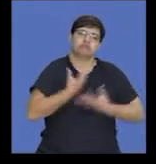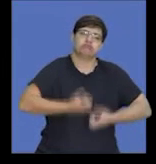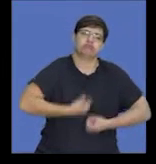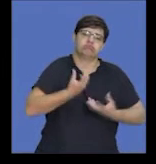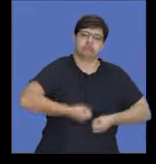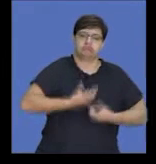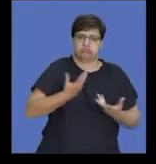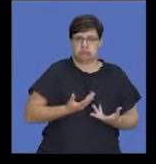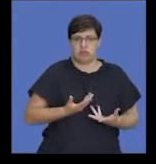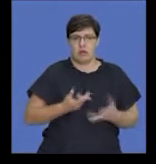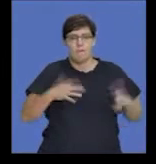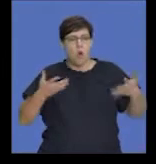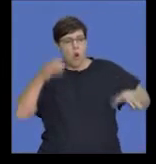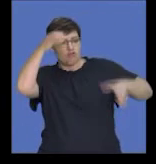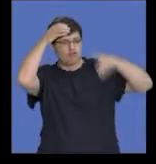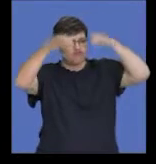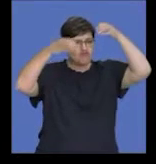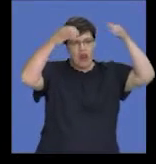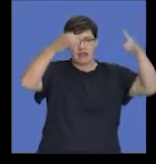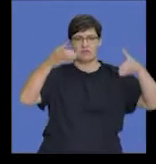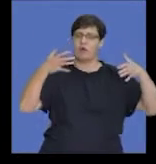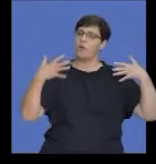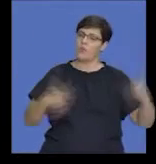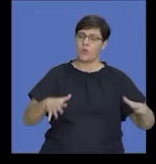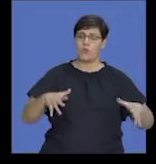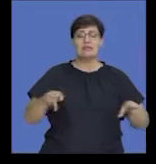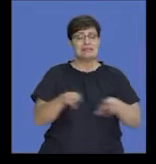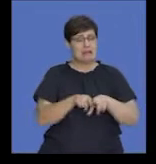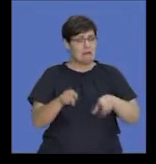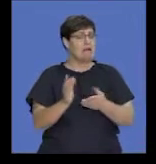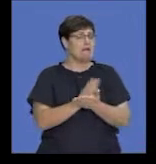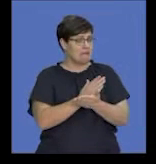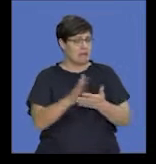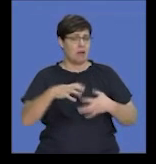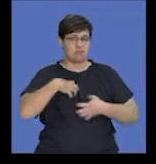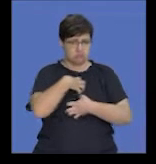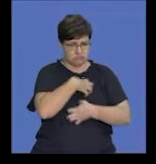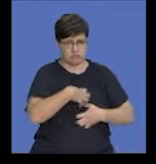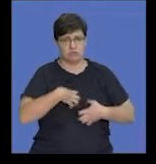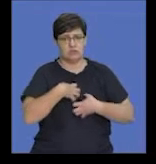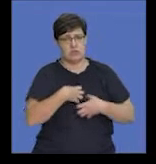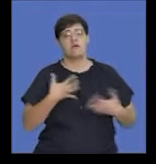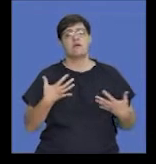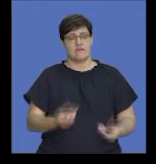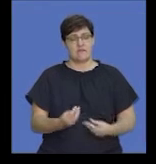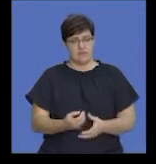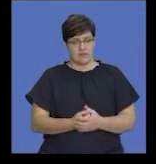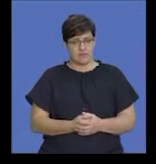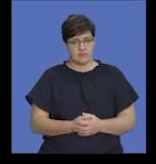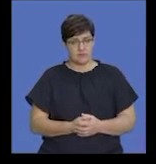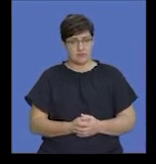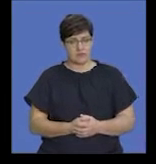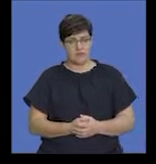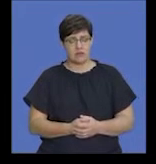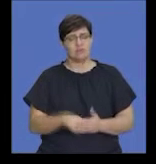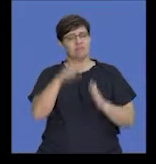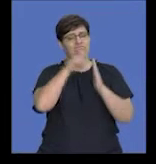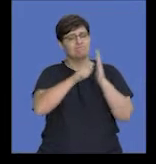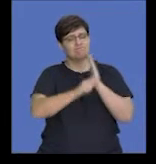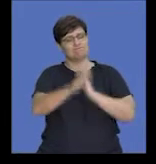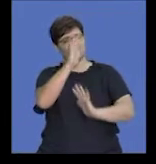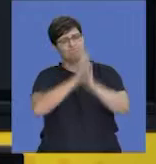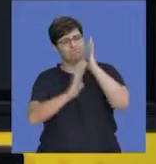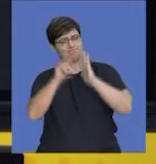yourself in a creative and quite often moving ways. So let's just talk about the narrative writing